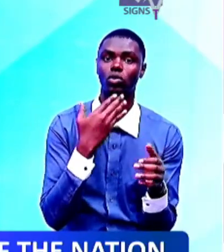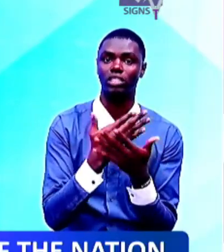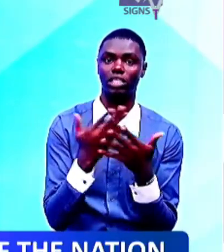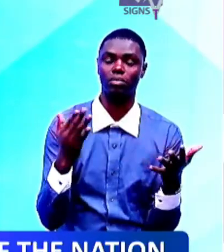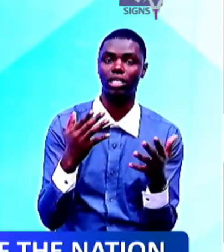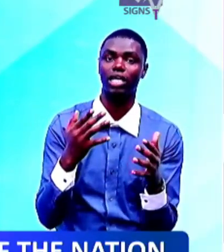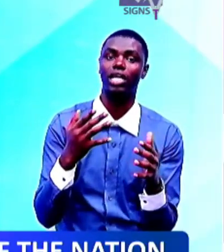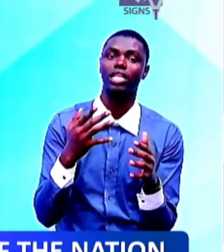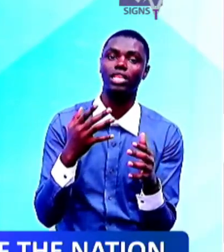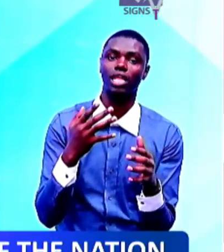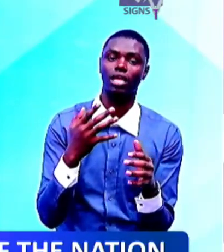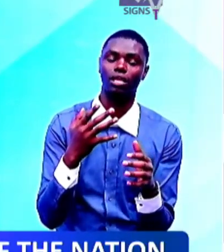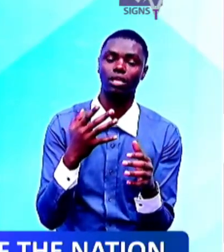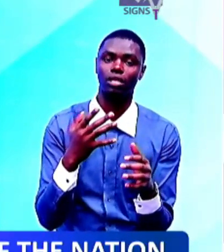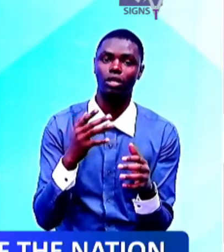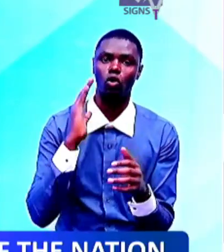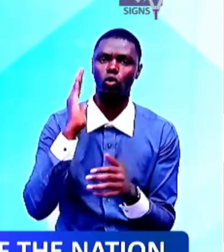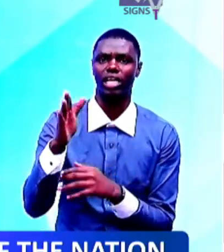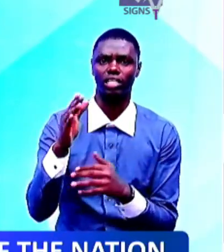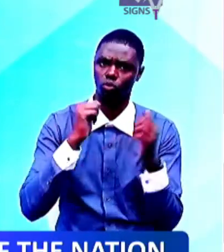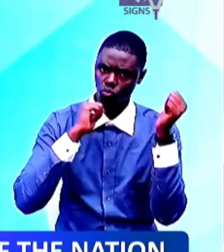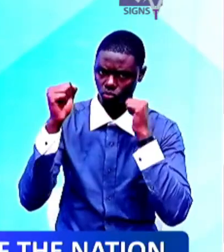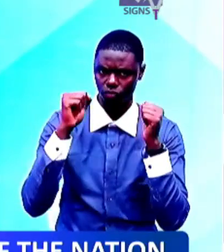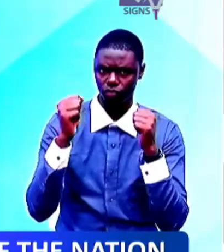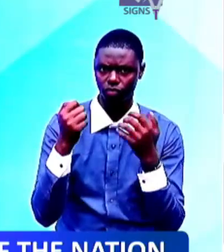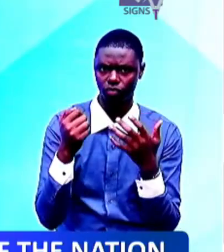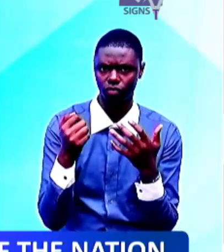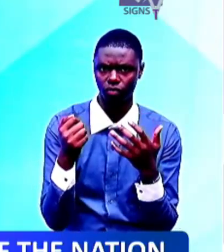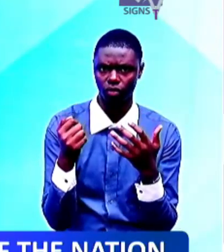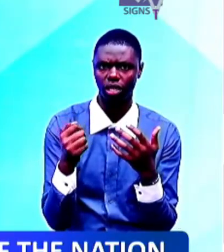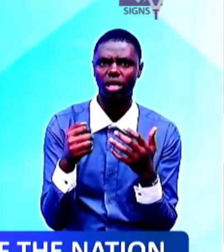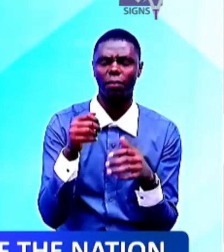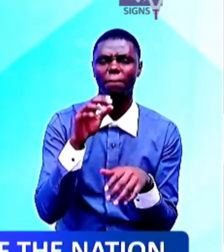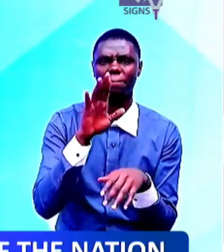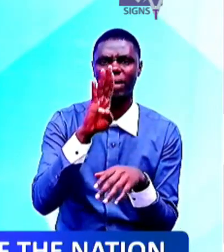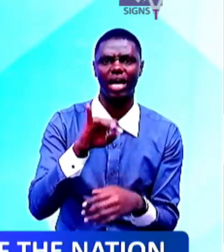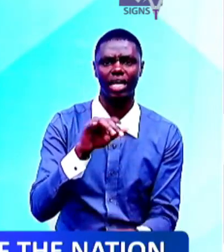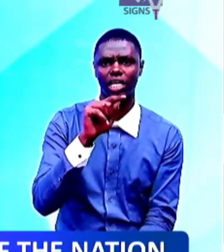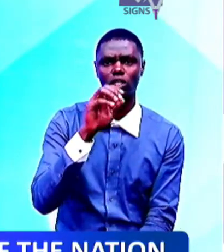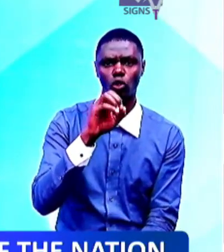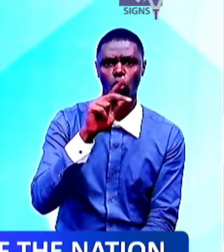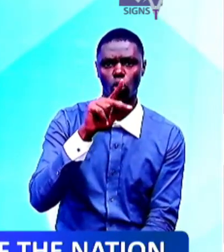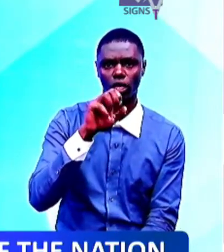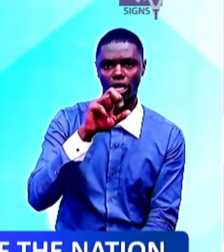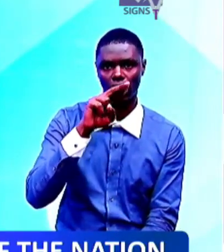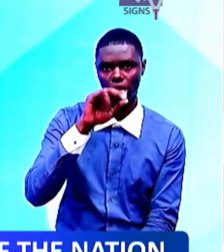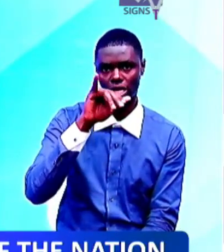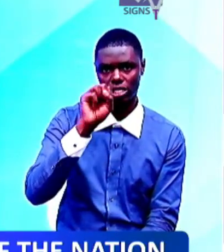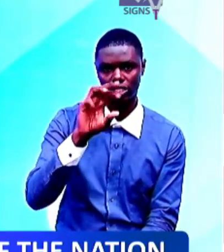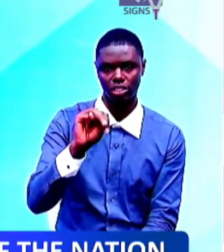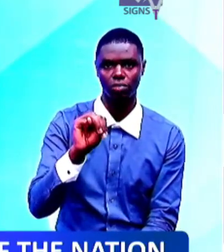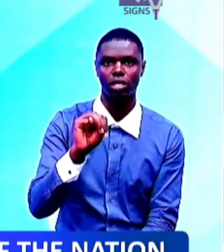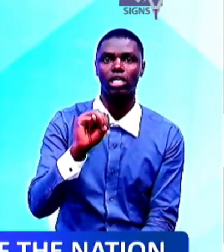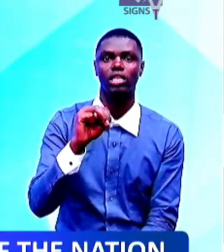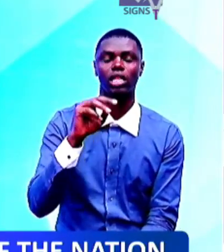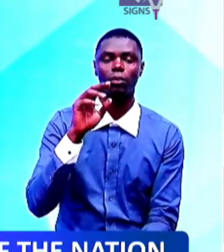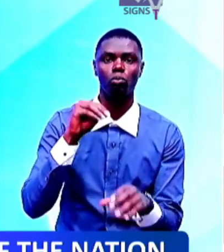soft power through economic, they use it by tokenism to make sure that they put their national